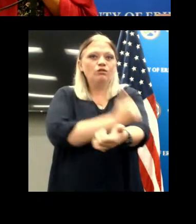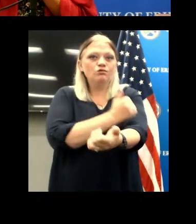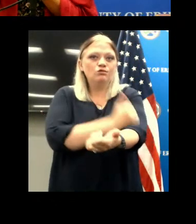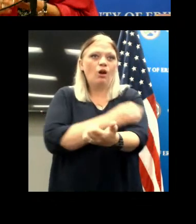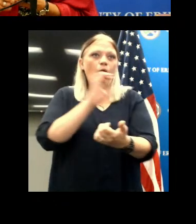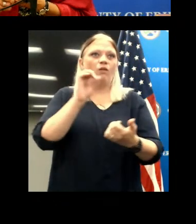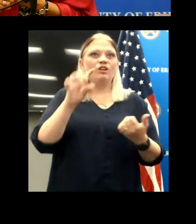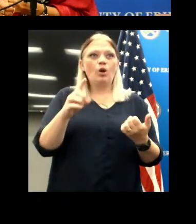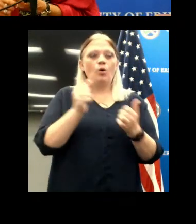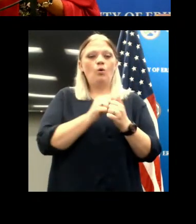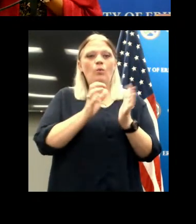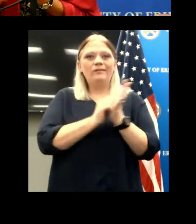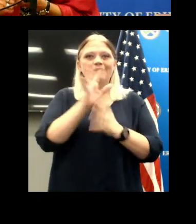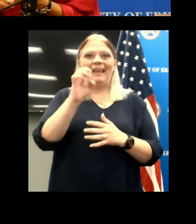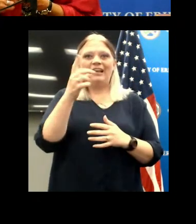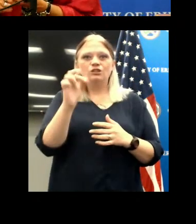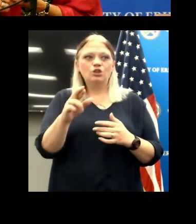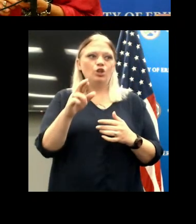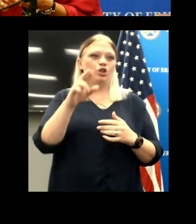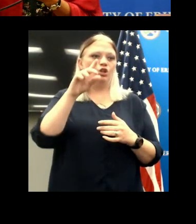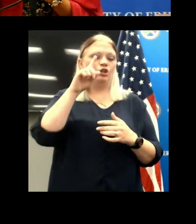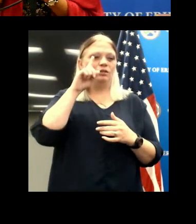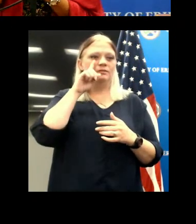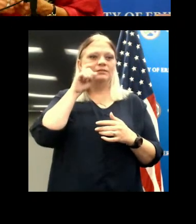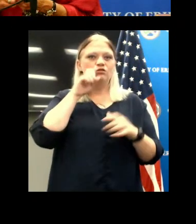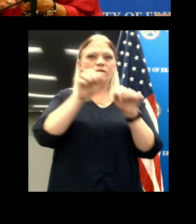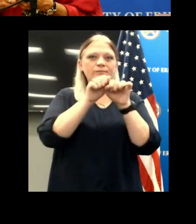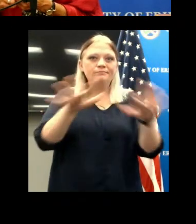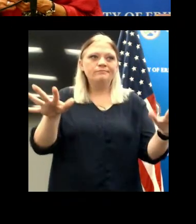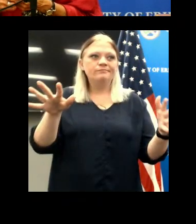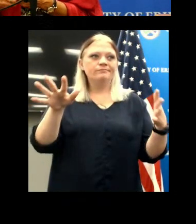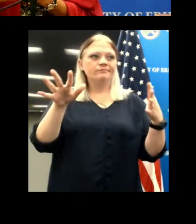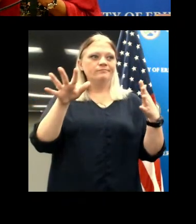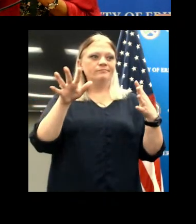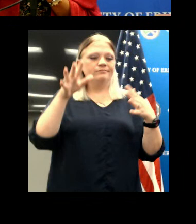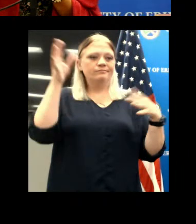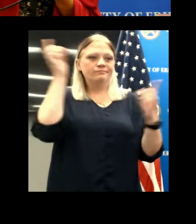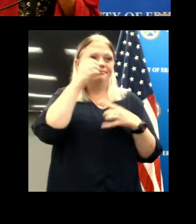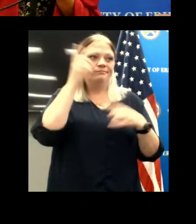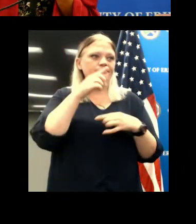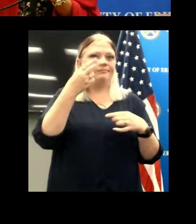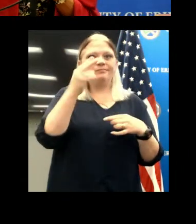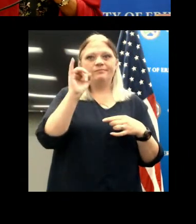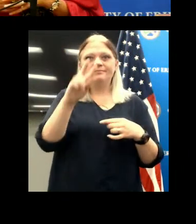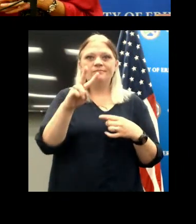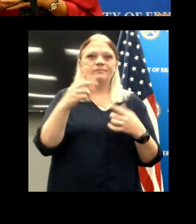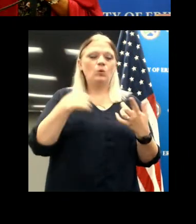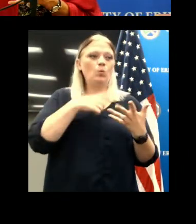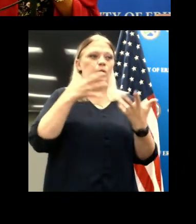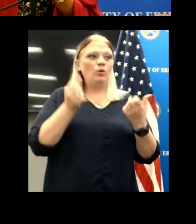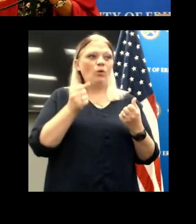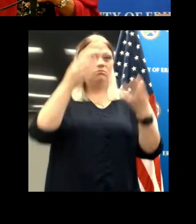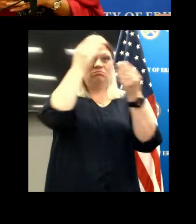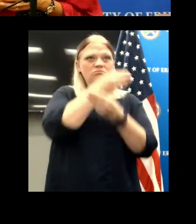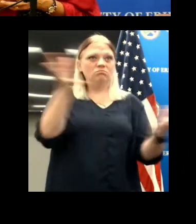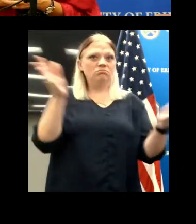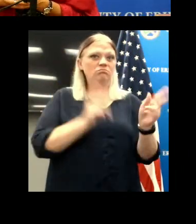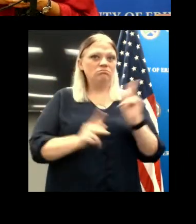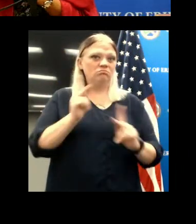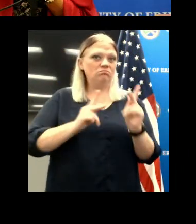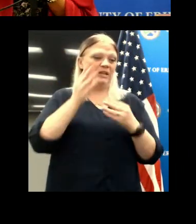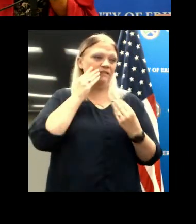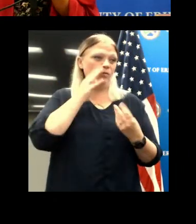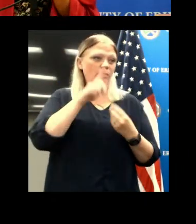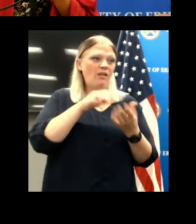overdoses, with cancer, with sexually transmitted infection, with HIV. So we still want to give the public information about